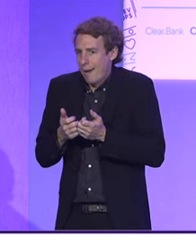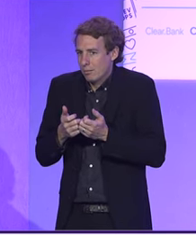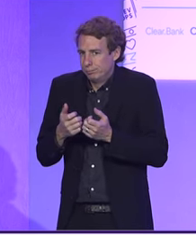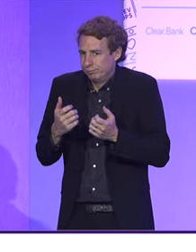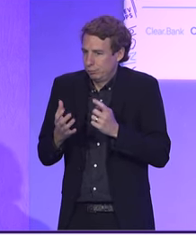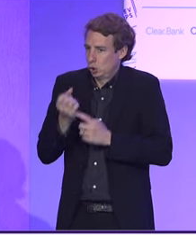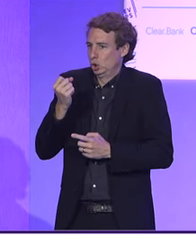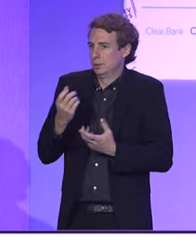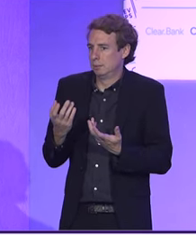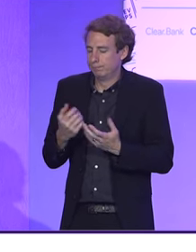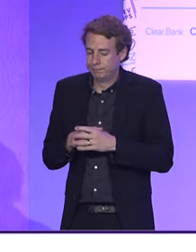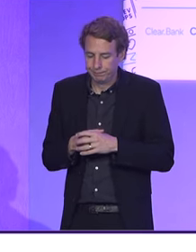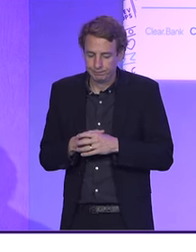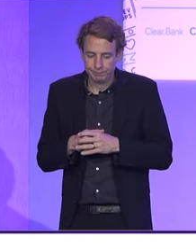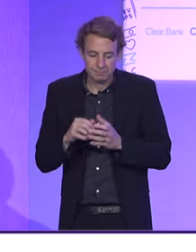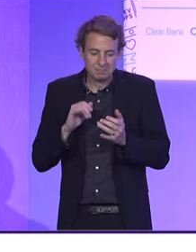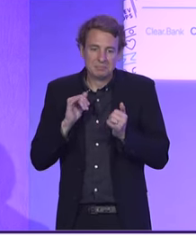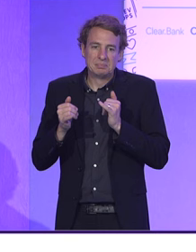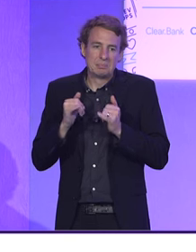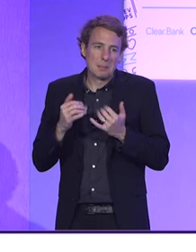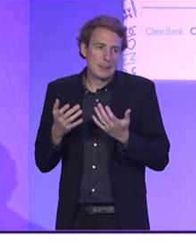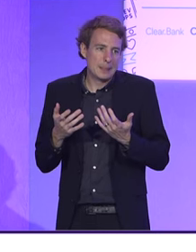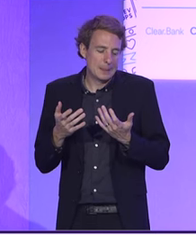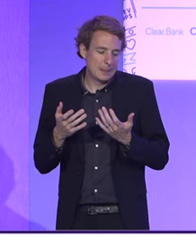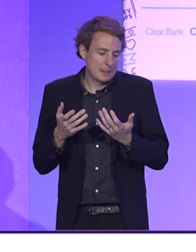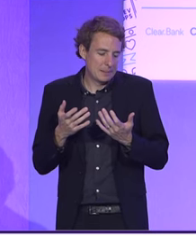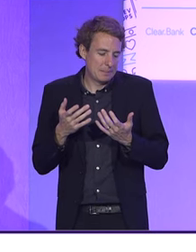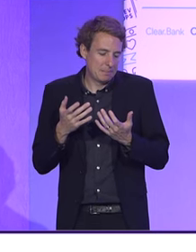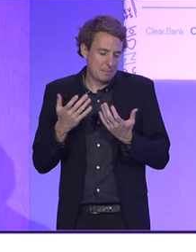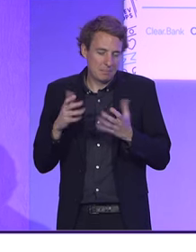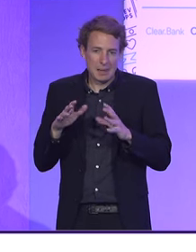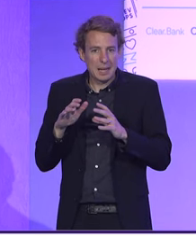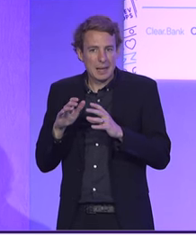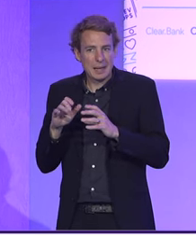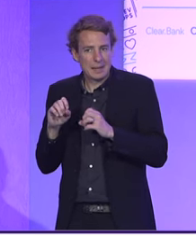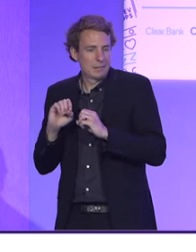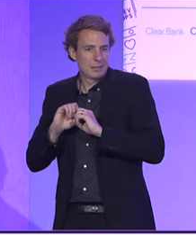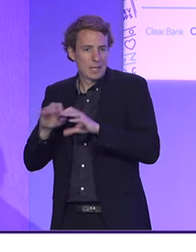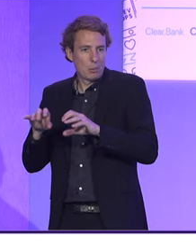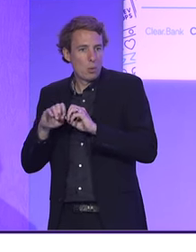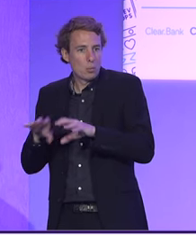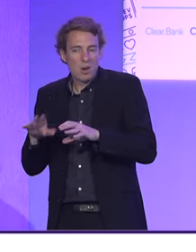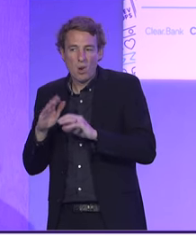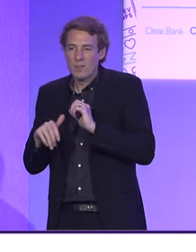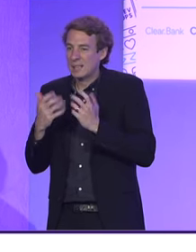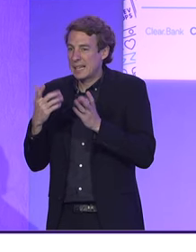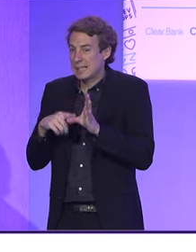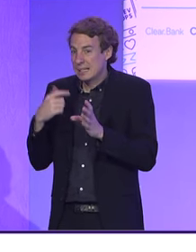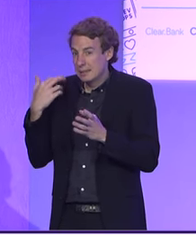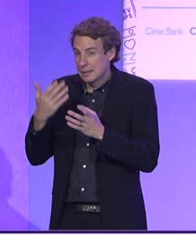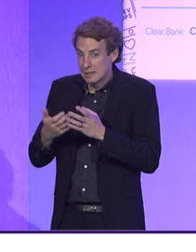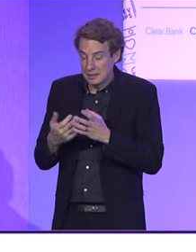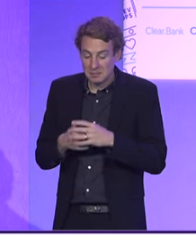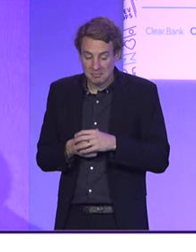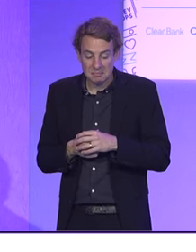Because, okay, maybe you are, in a big project that has been for 10 years. Maybe you are starting. So we